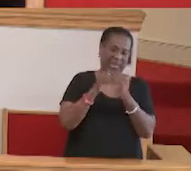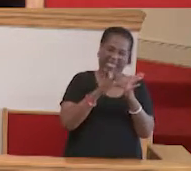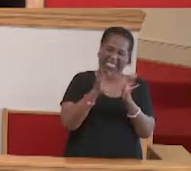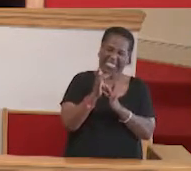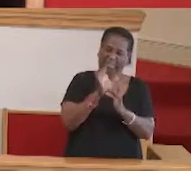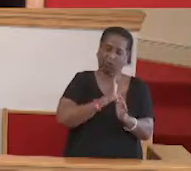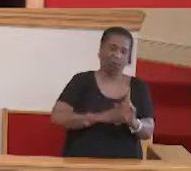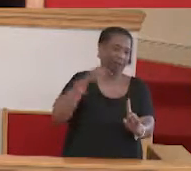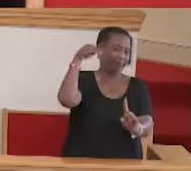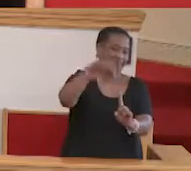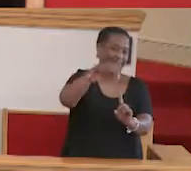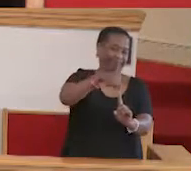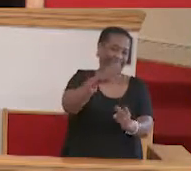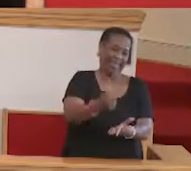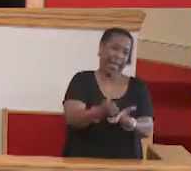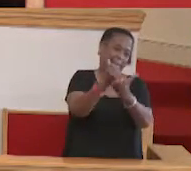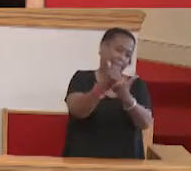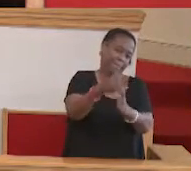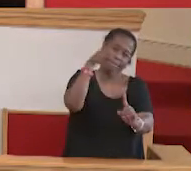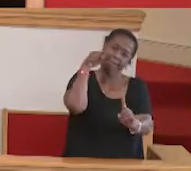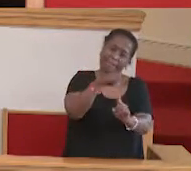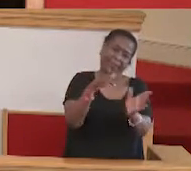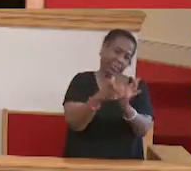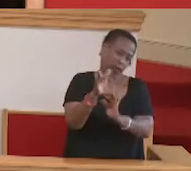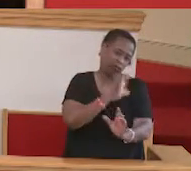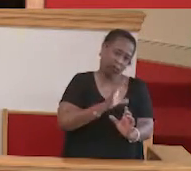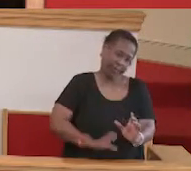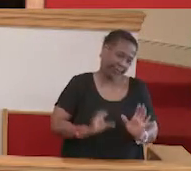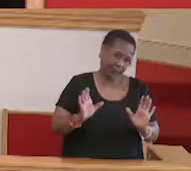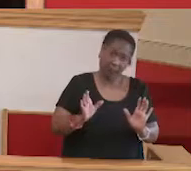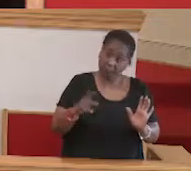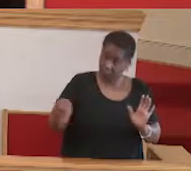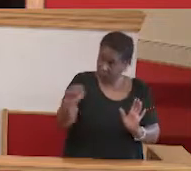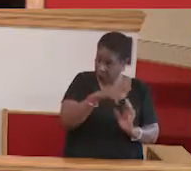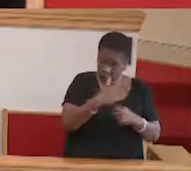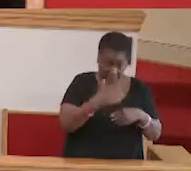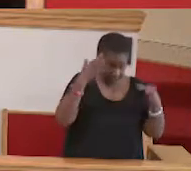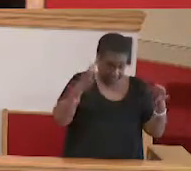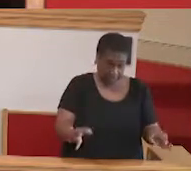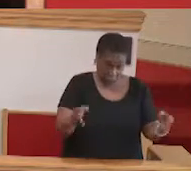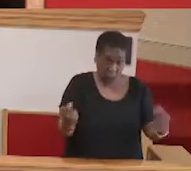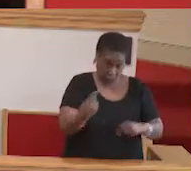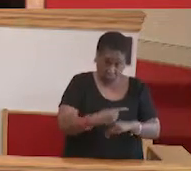sings, if there are others to come, won't you make that move today, that